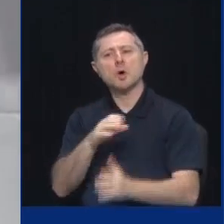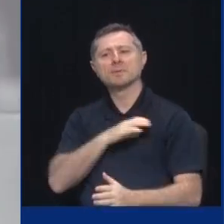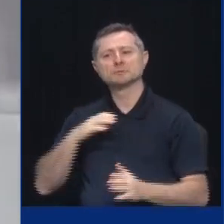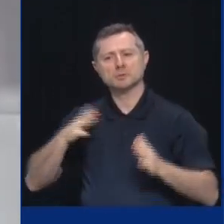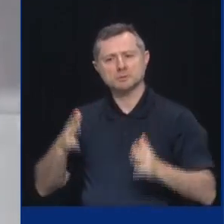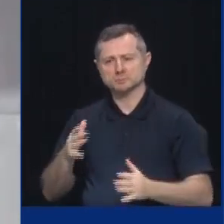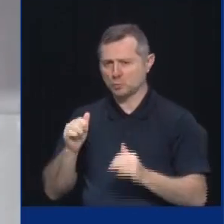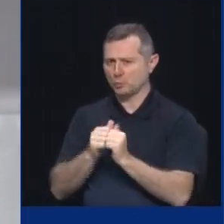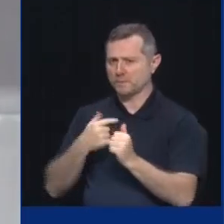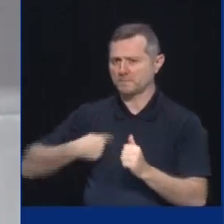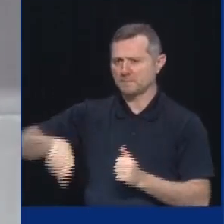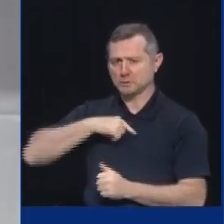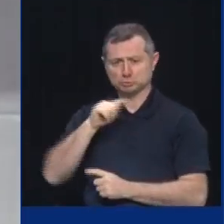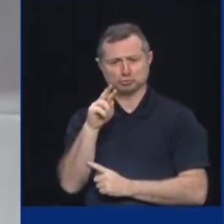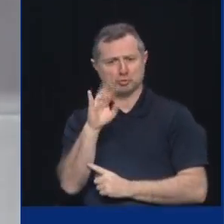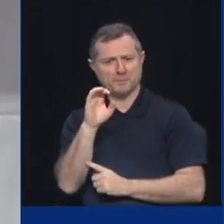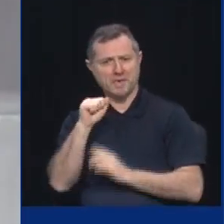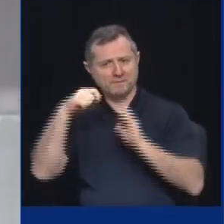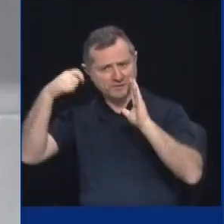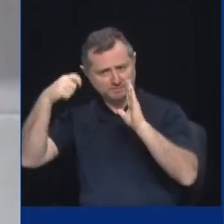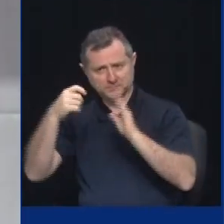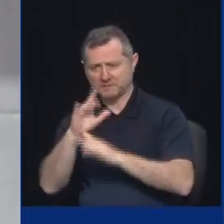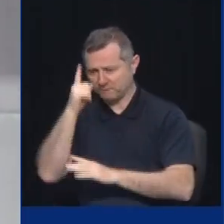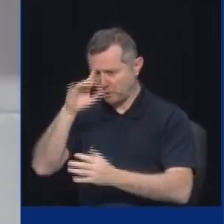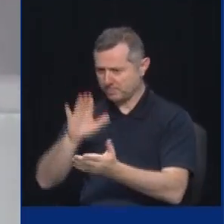Let's give them a round of applause.